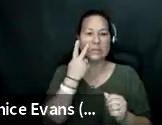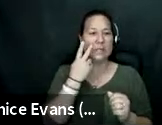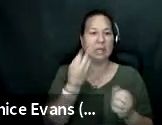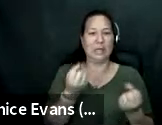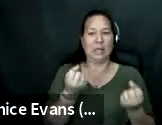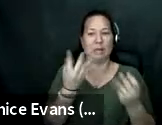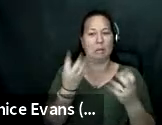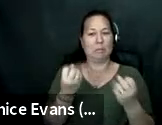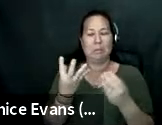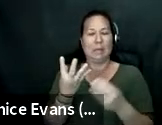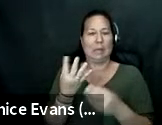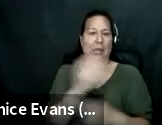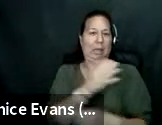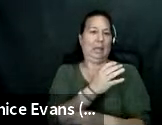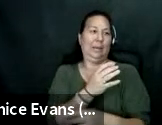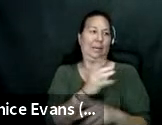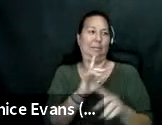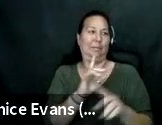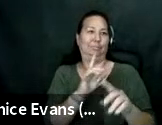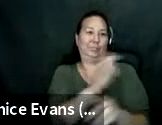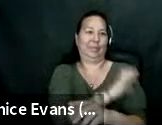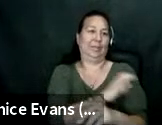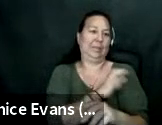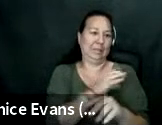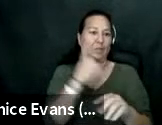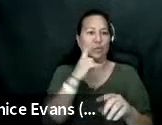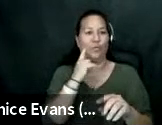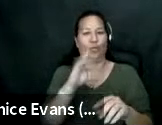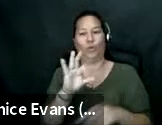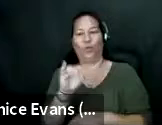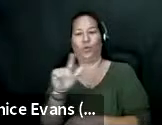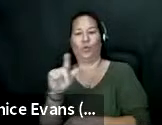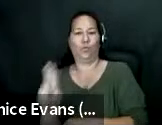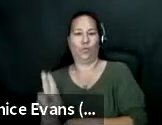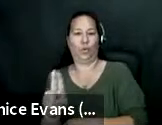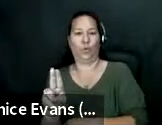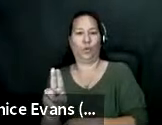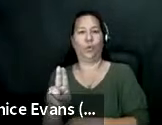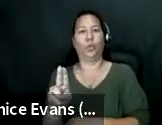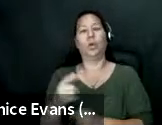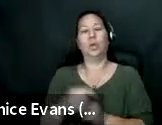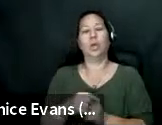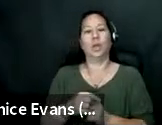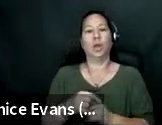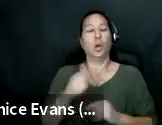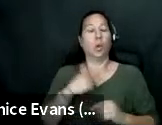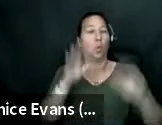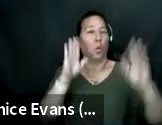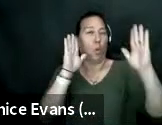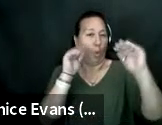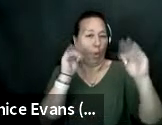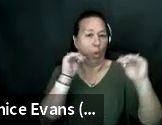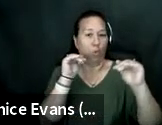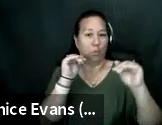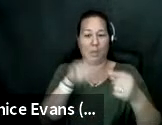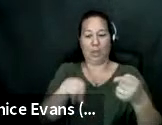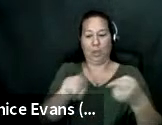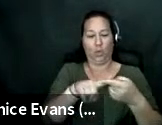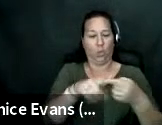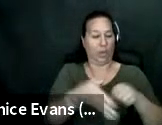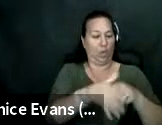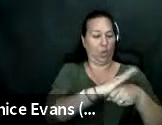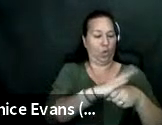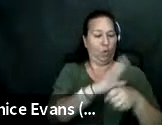I mentioned, for the COVID booster, if and when that's needed, we're hoping that there will be